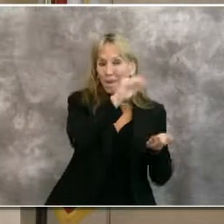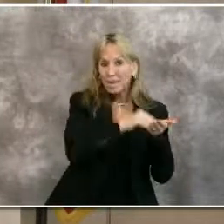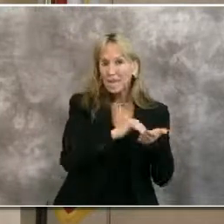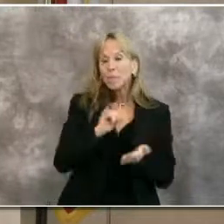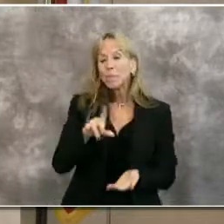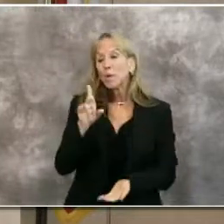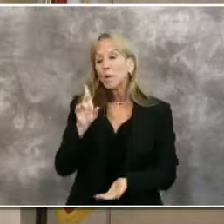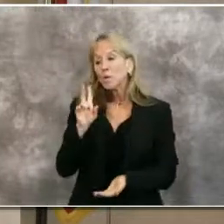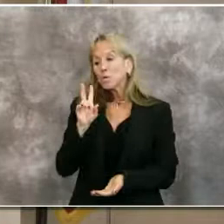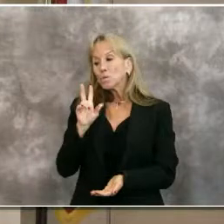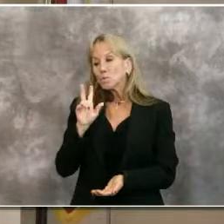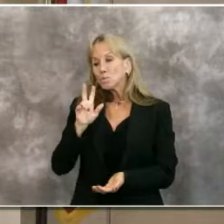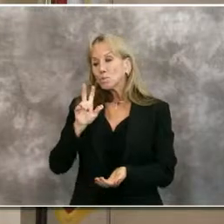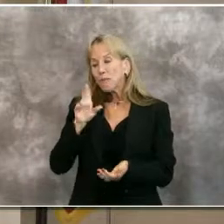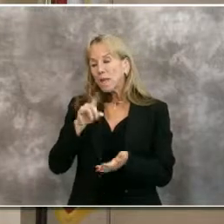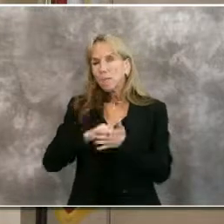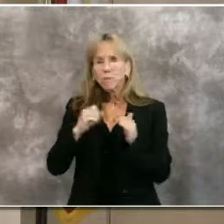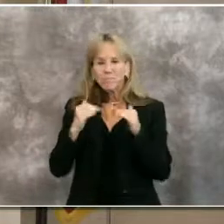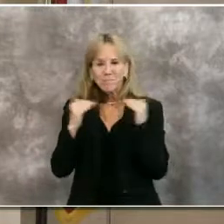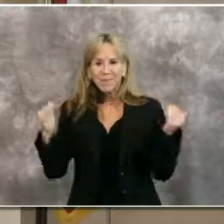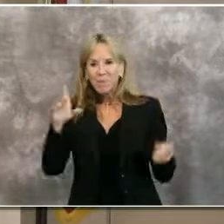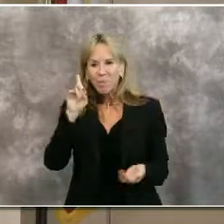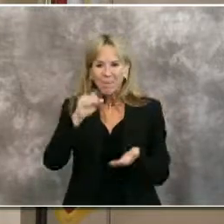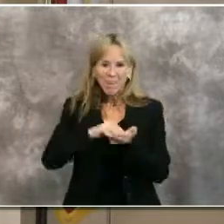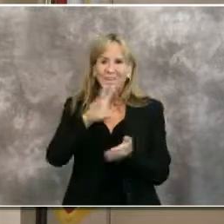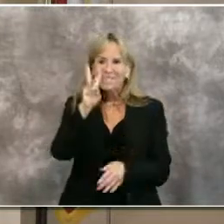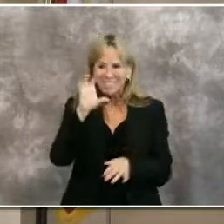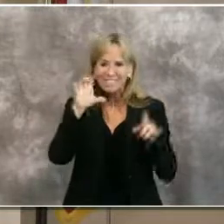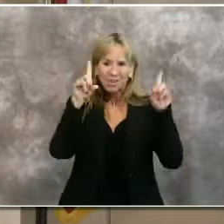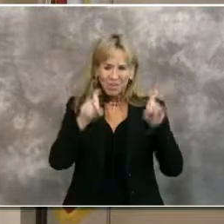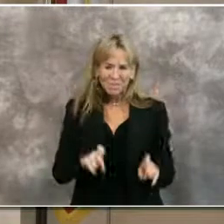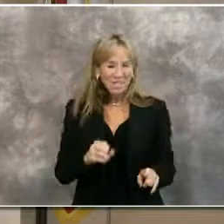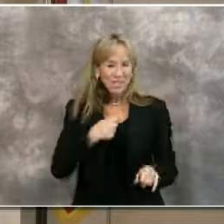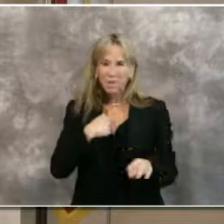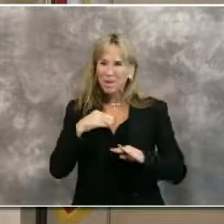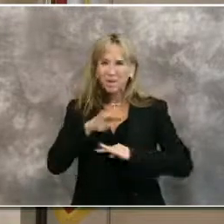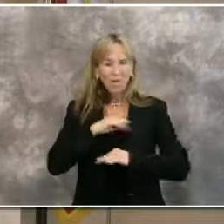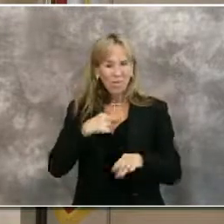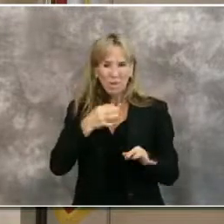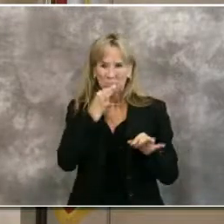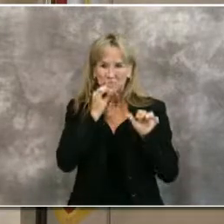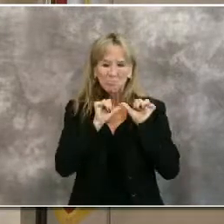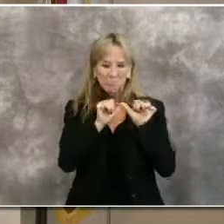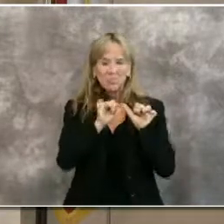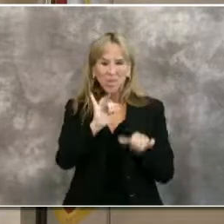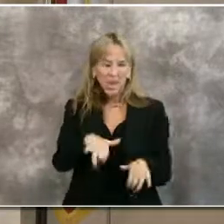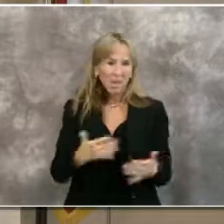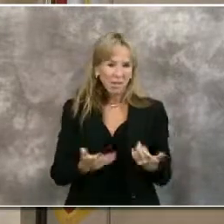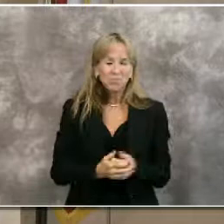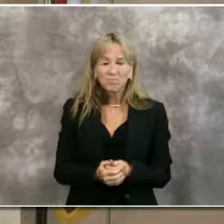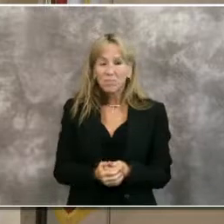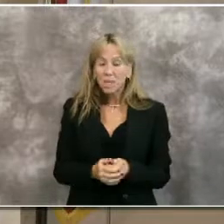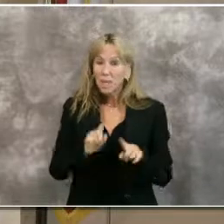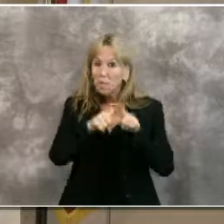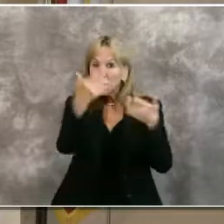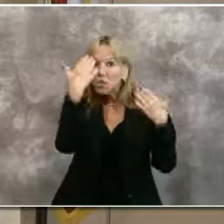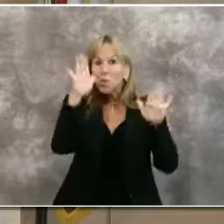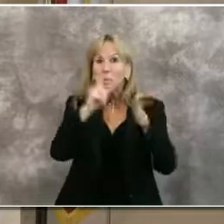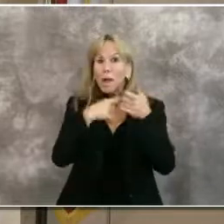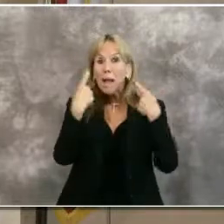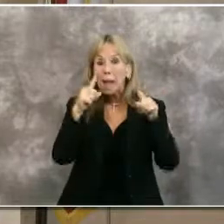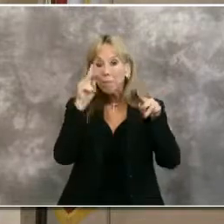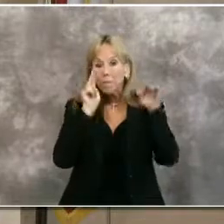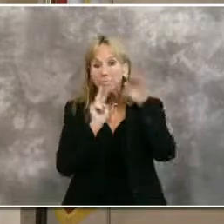6,600 tests. So we are confident that we can at least maintain that. But things may change in the future,